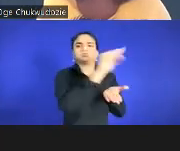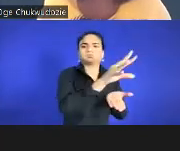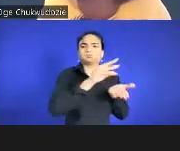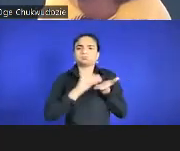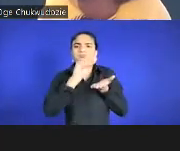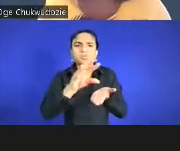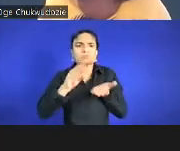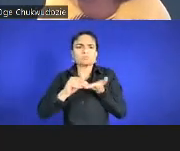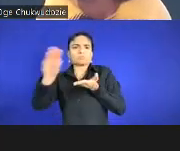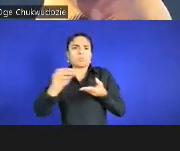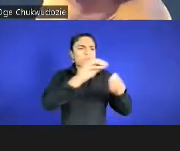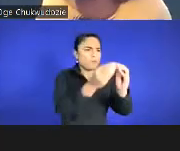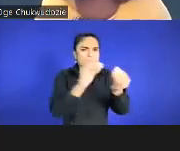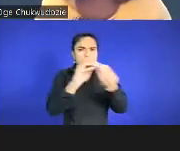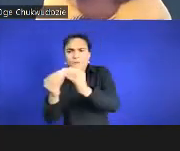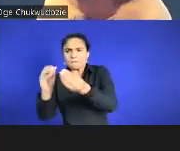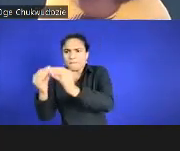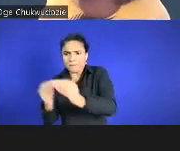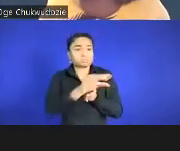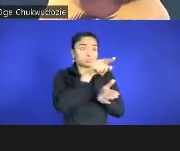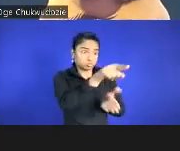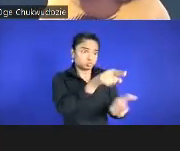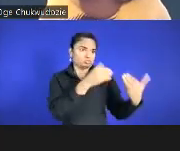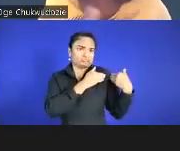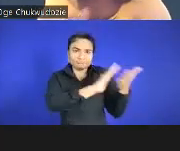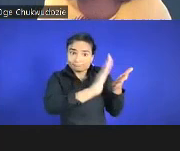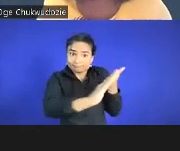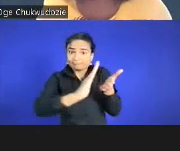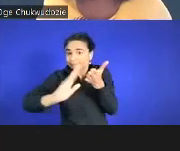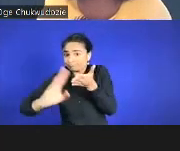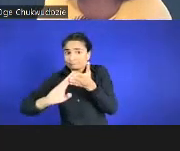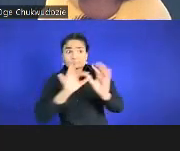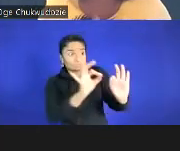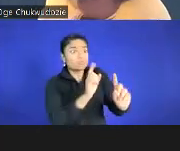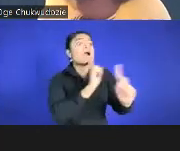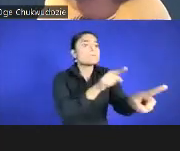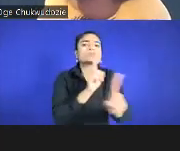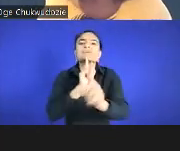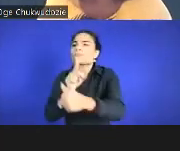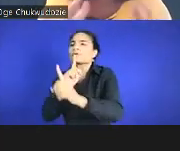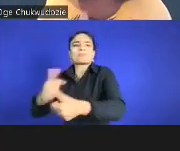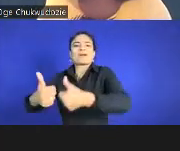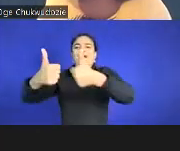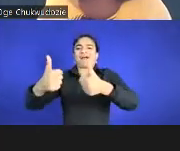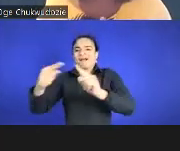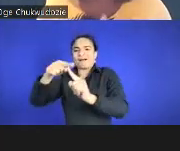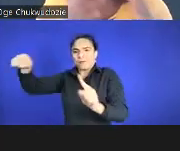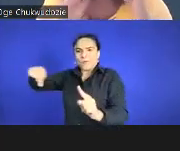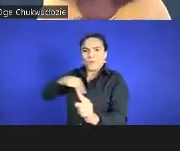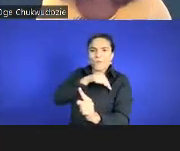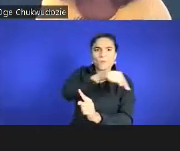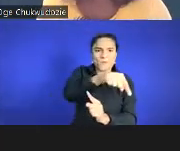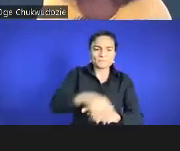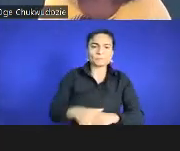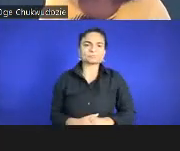community engagement efforts, that's some call it community mobilization. So when you have community mobilization staff, it's important that as they are